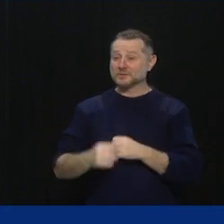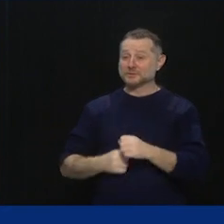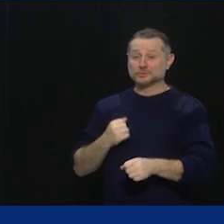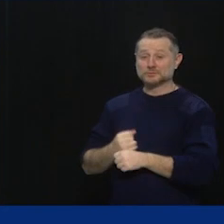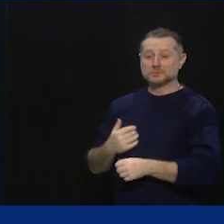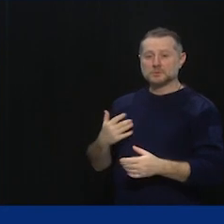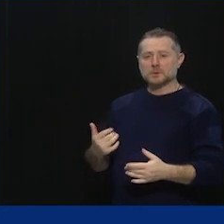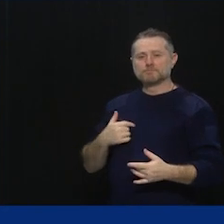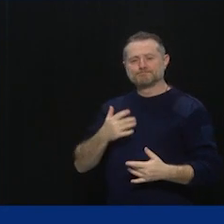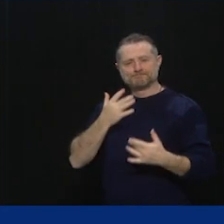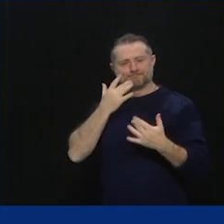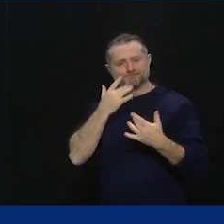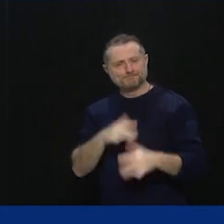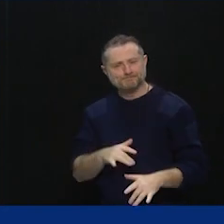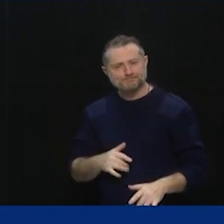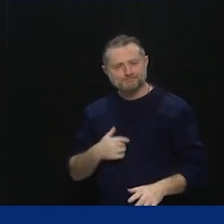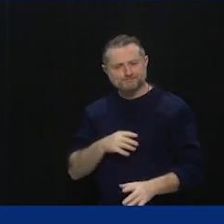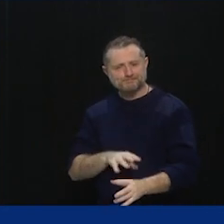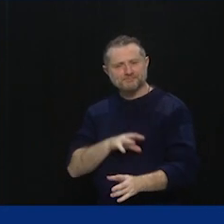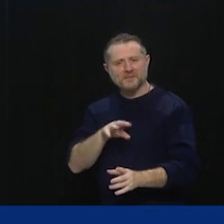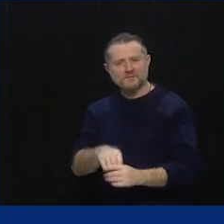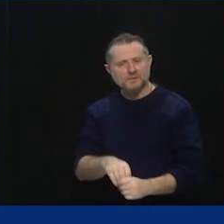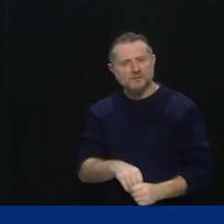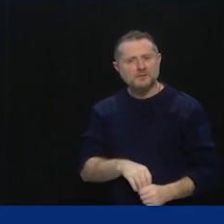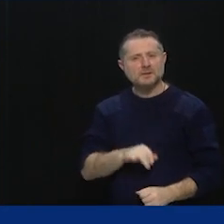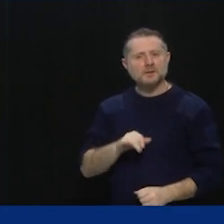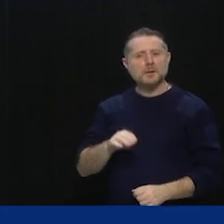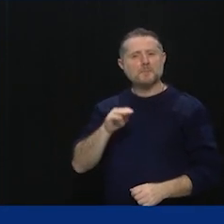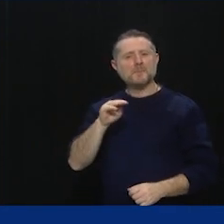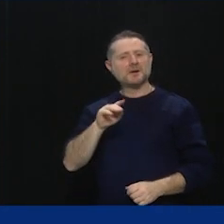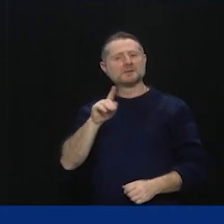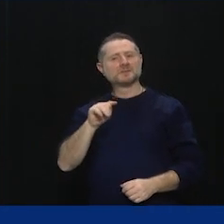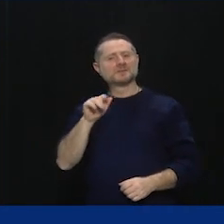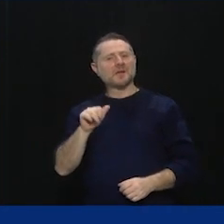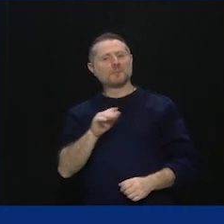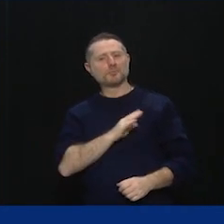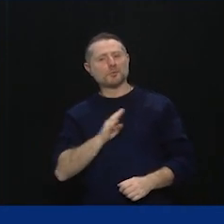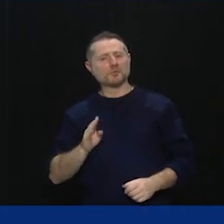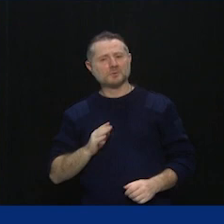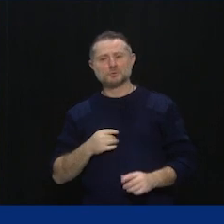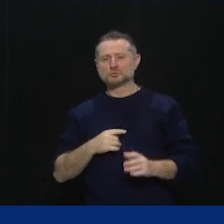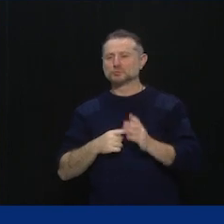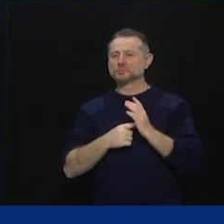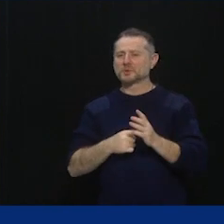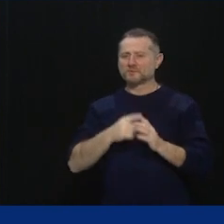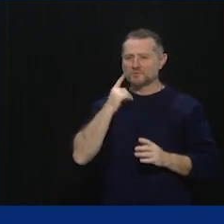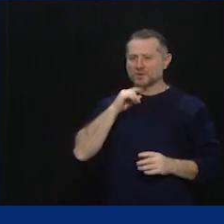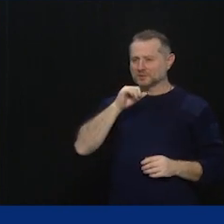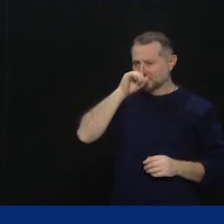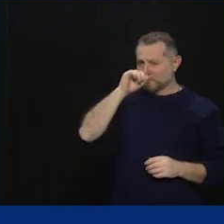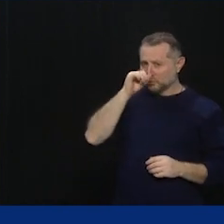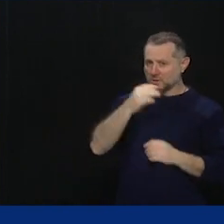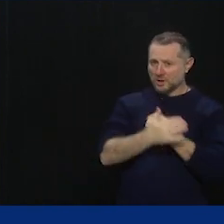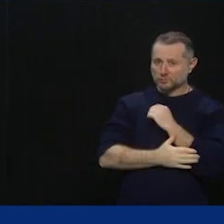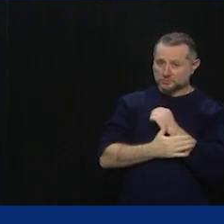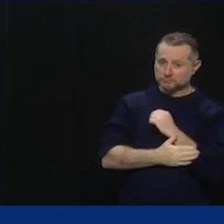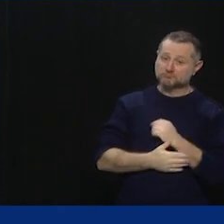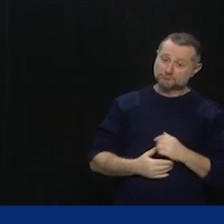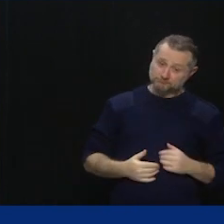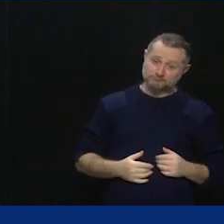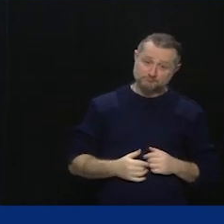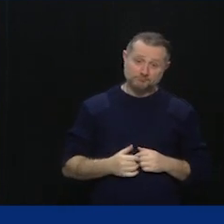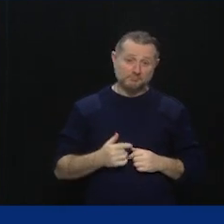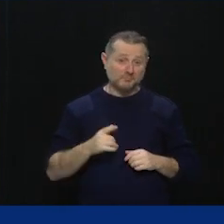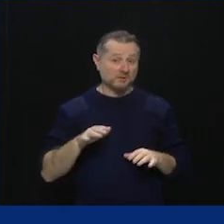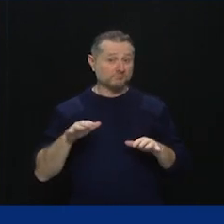Suffolk County rep to the MTA board, and I would look at that, what I would agree would not the most beautiful parking garage, and say, what could